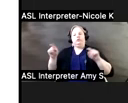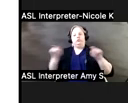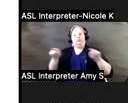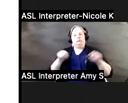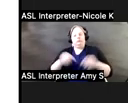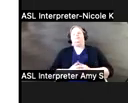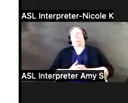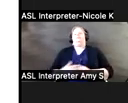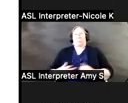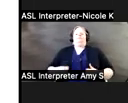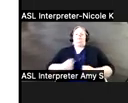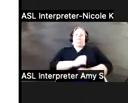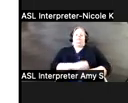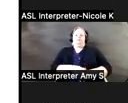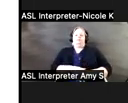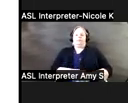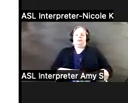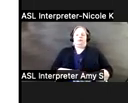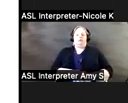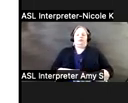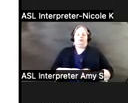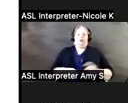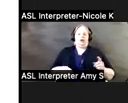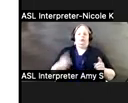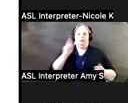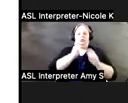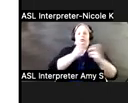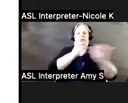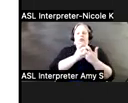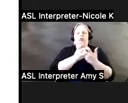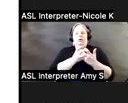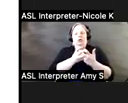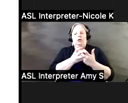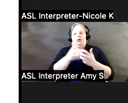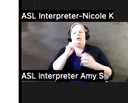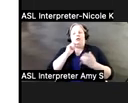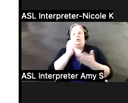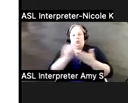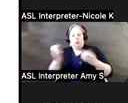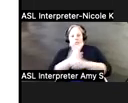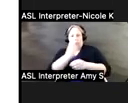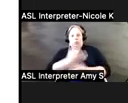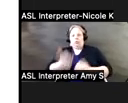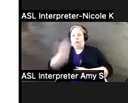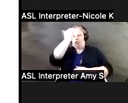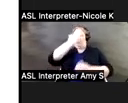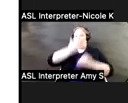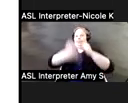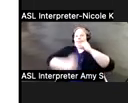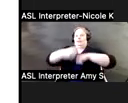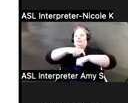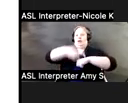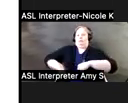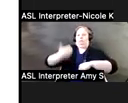make, because when you're introducing someone to adaptive equipment, you want to know, when's the last time they played games? Because if they haven't